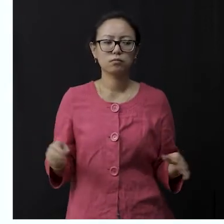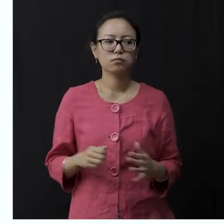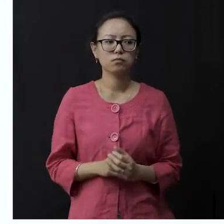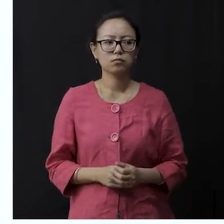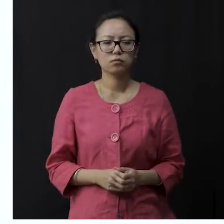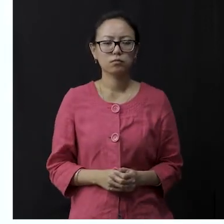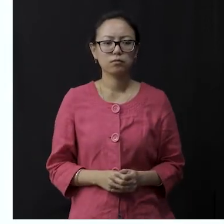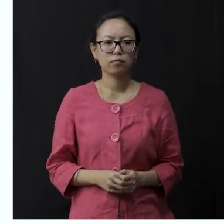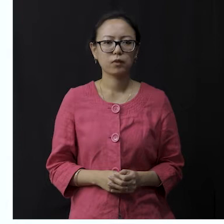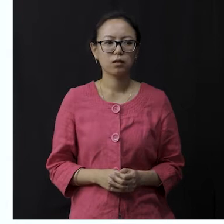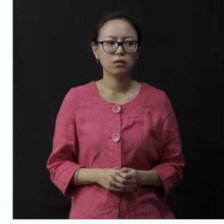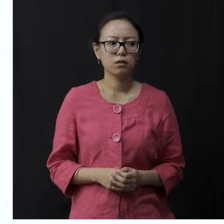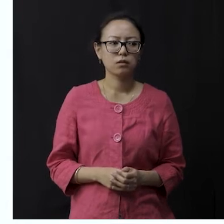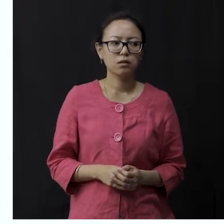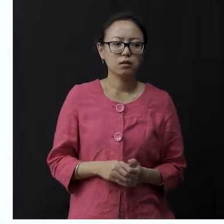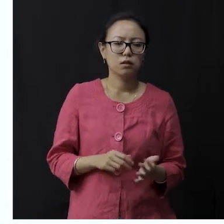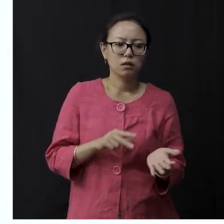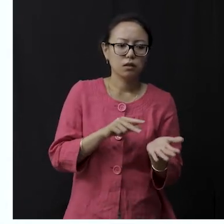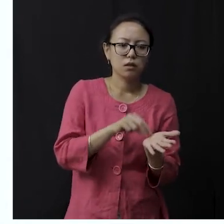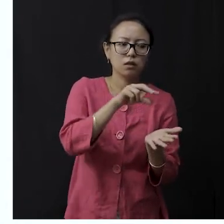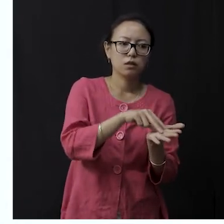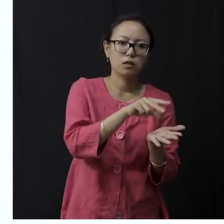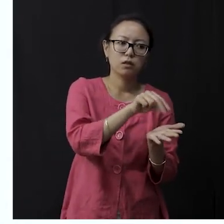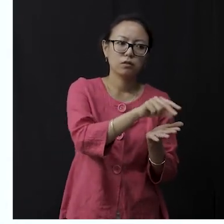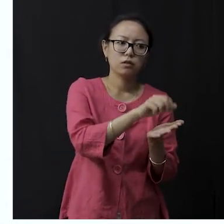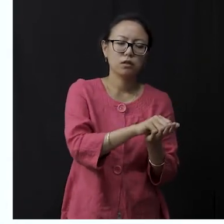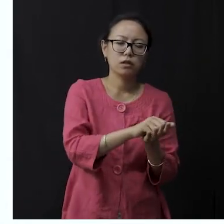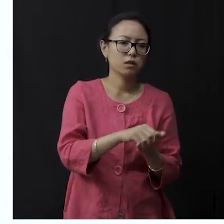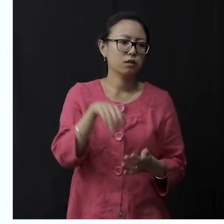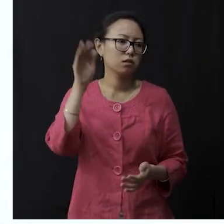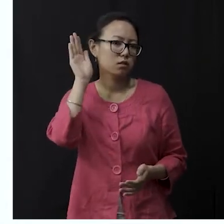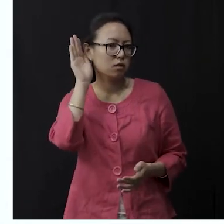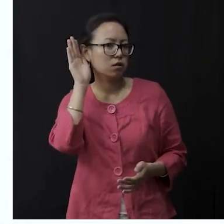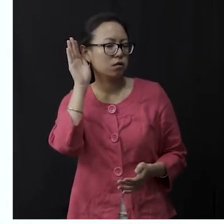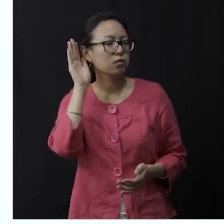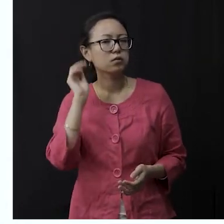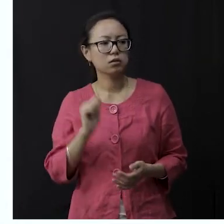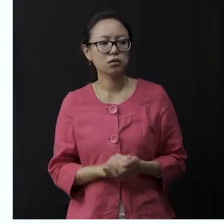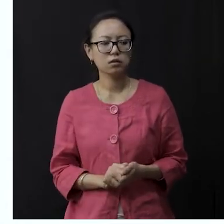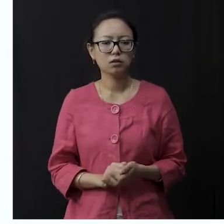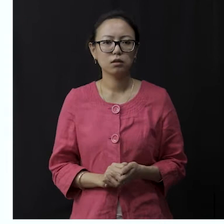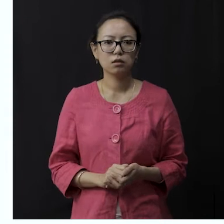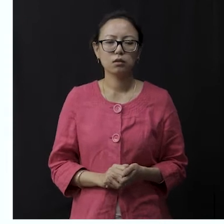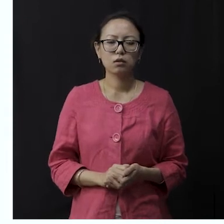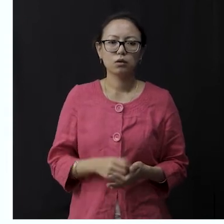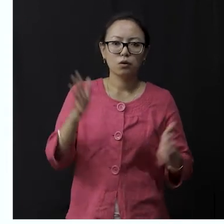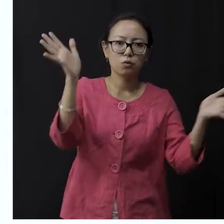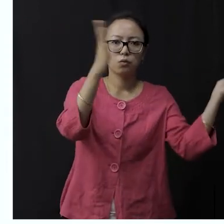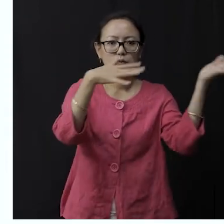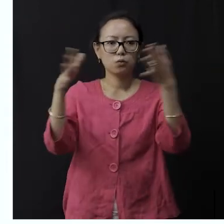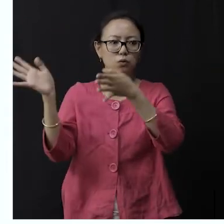hear the sound of a cricket. We also hear the sound of the wind blowing, right? We hear the